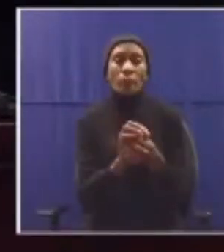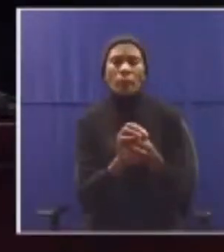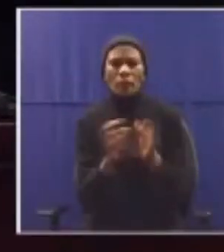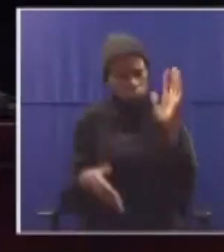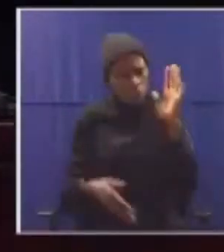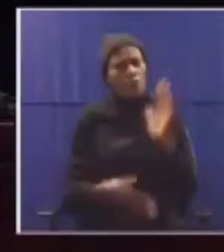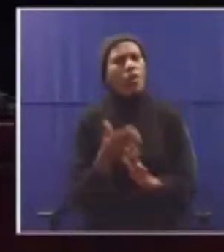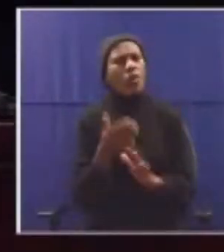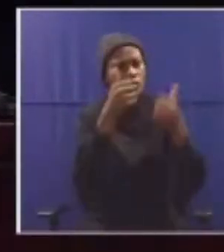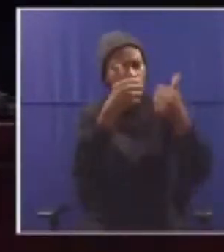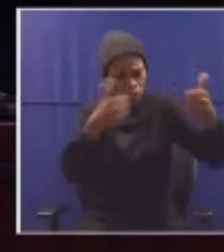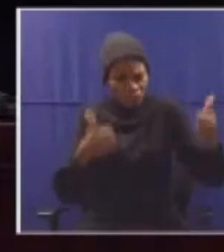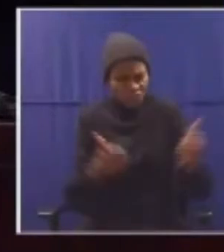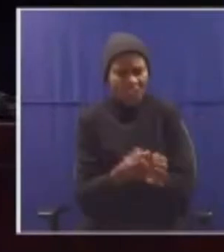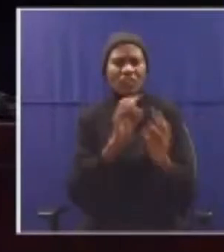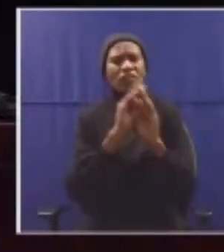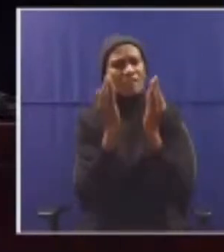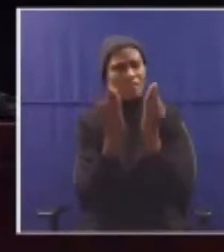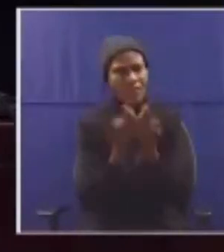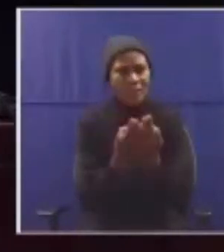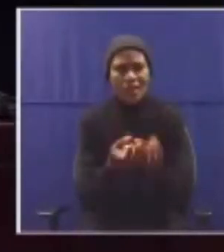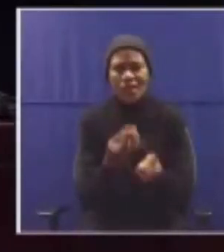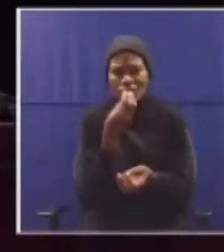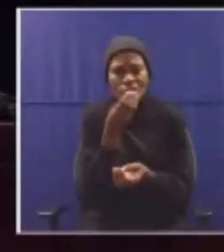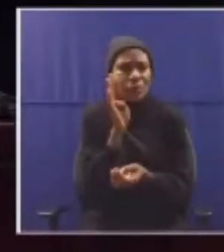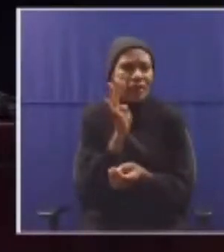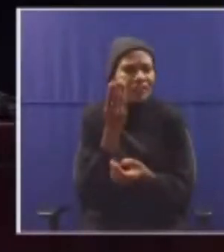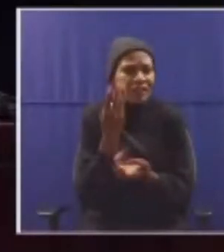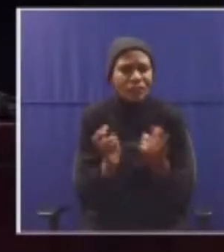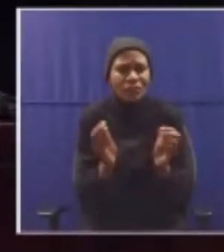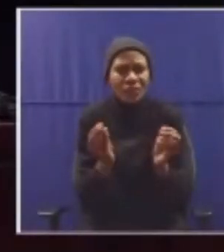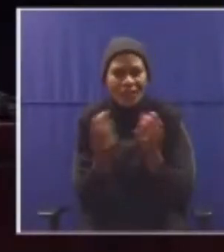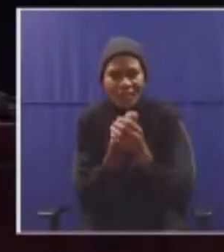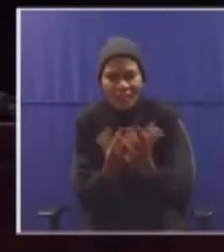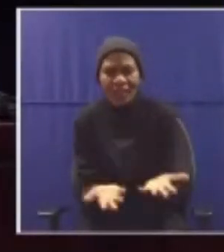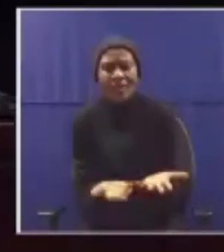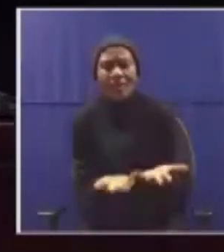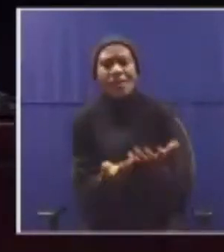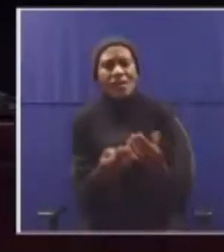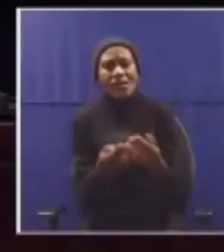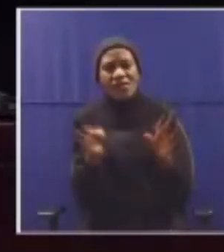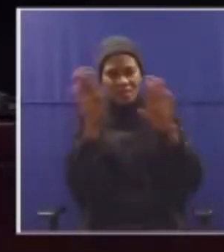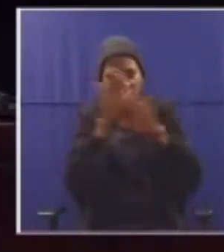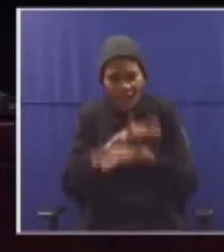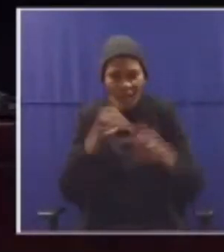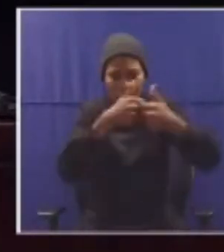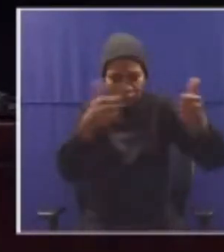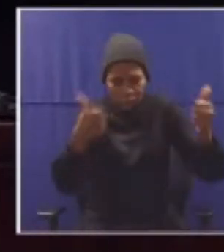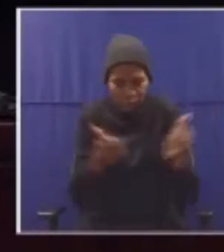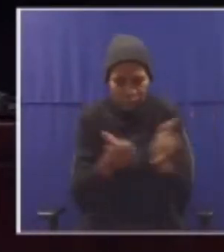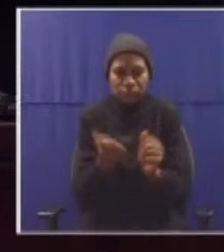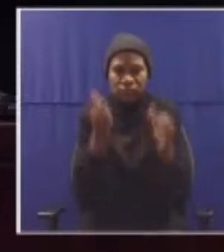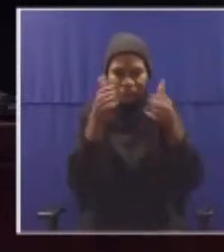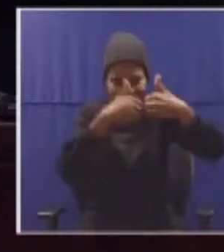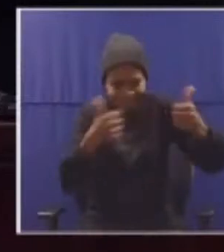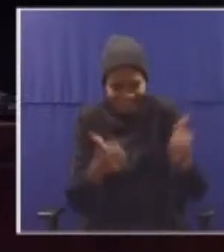go and have breakfast with our families, at dinner, Honorable